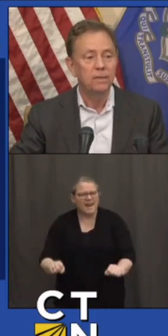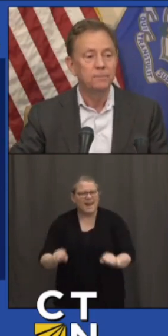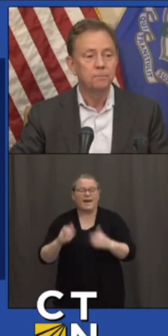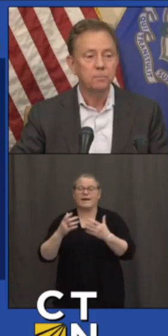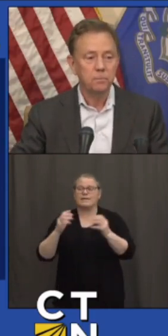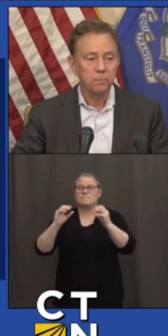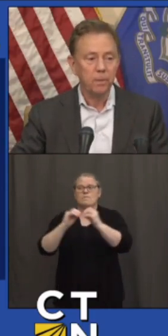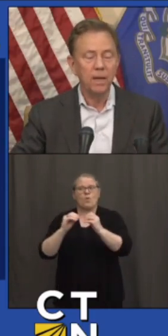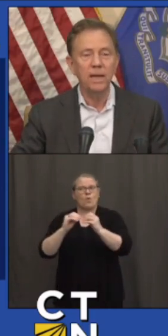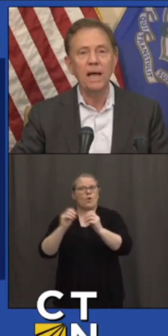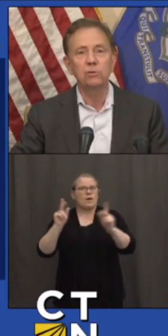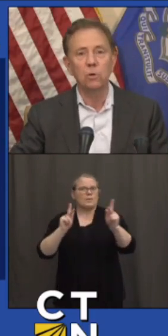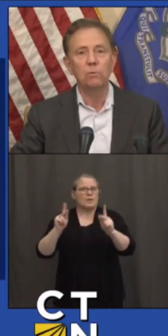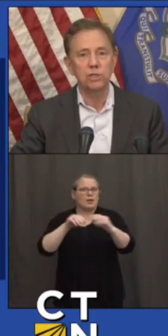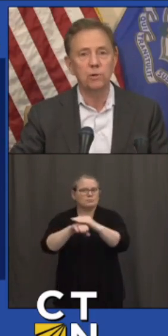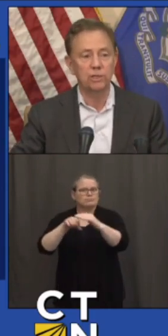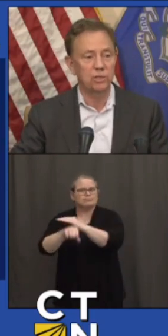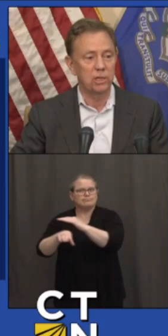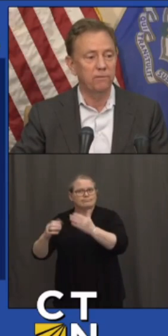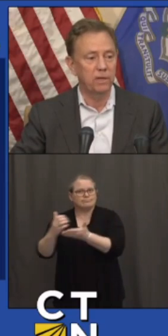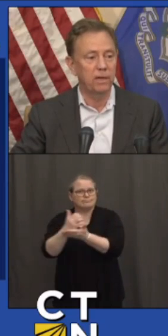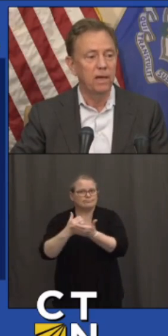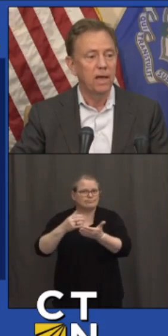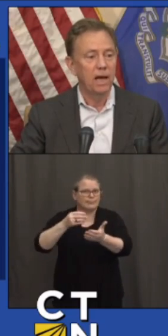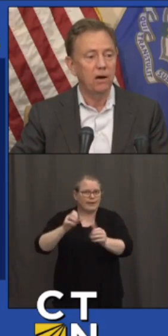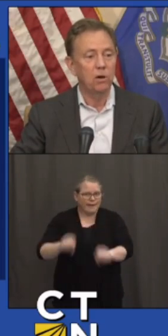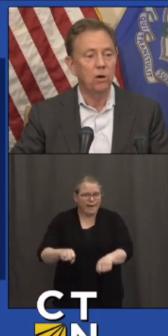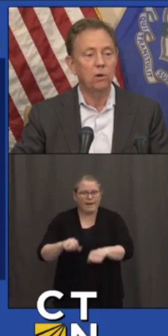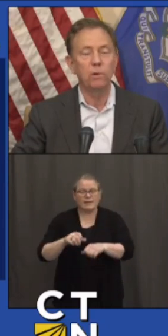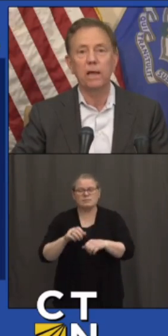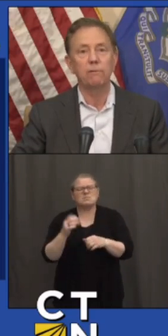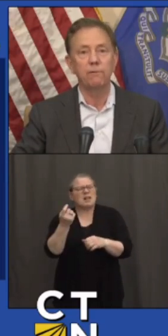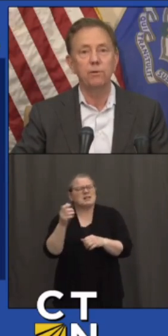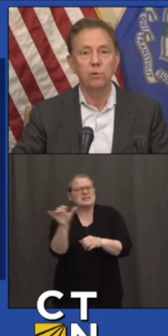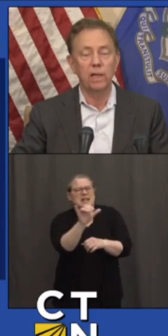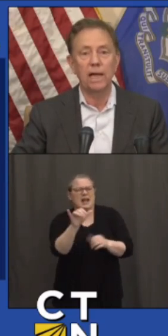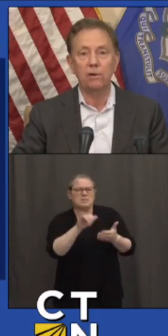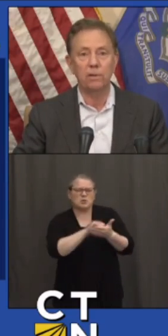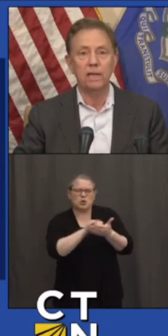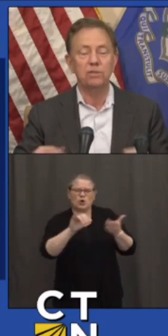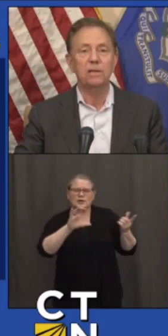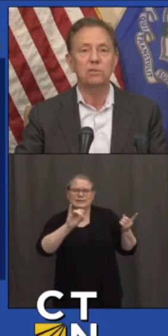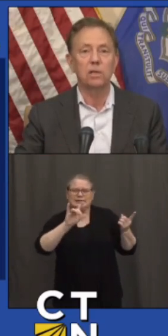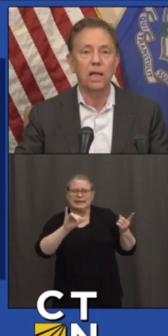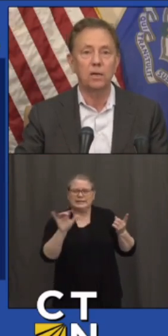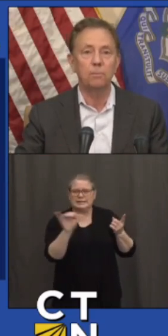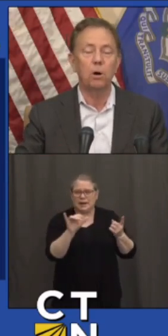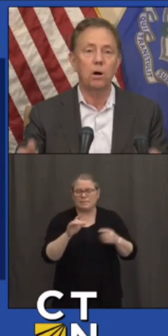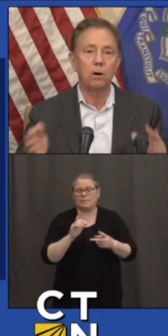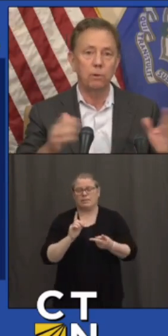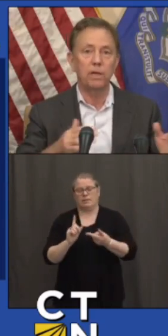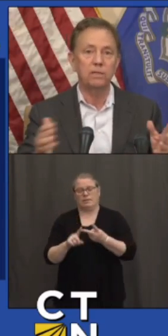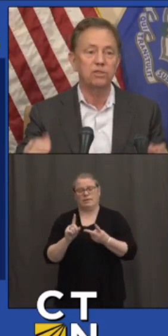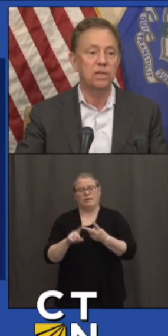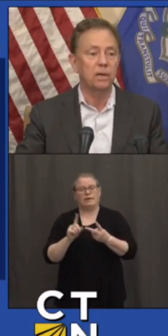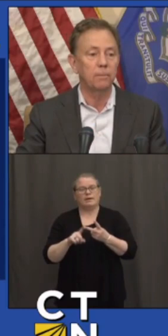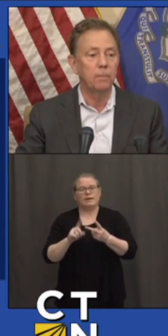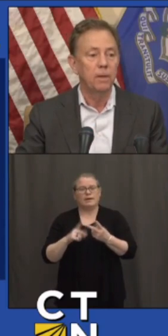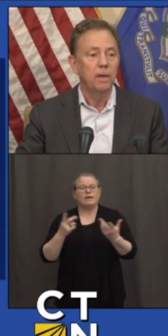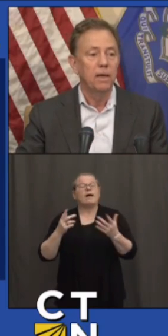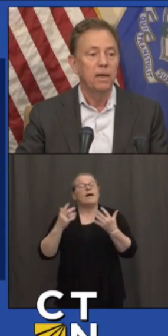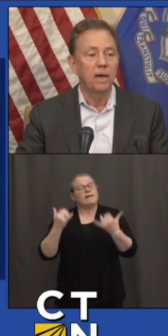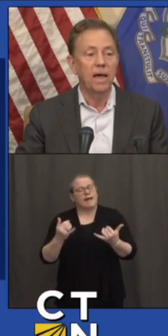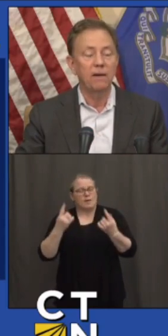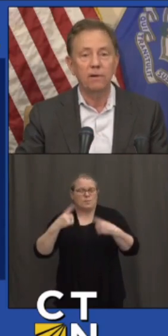there. And outdoor restrictions lifted. Alcohol without food allowed. That sounds a little like a bar where you can sit,